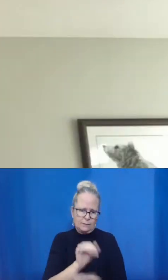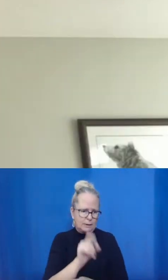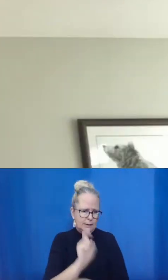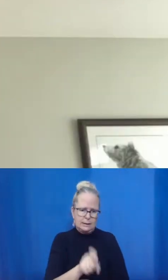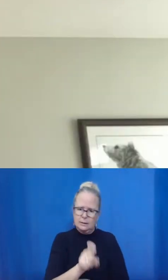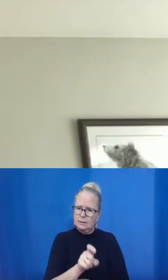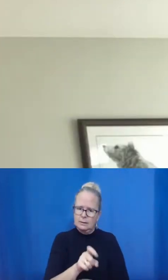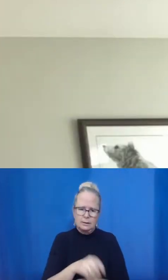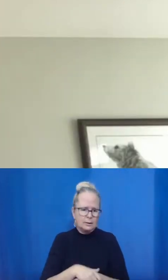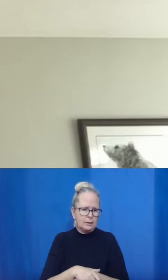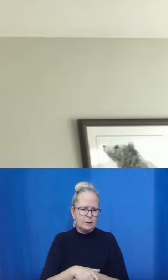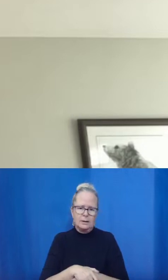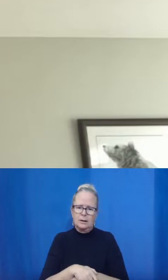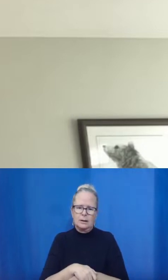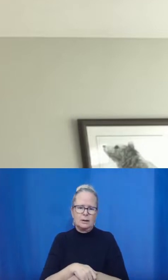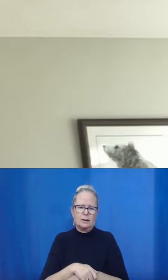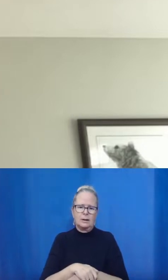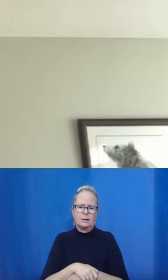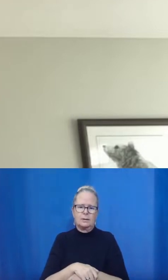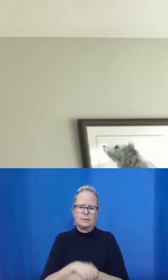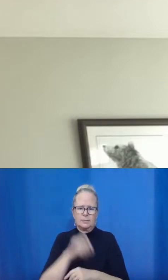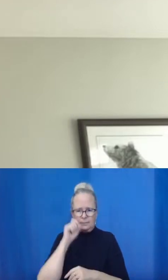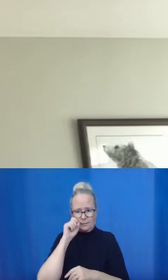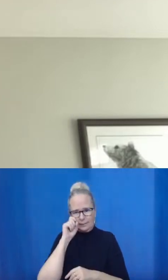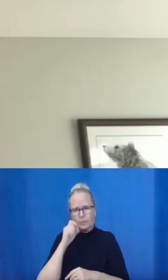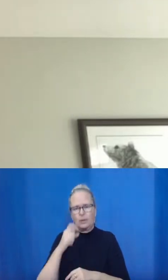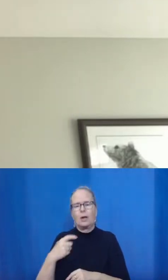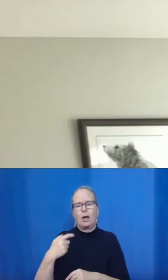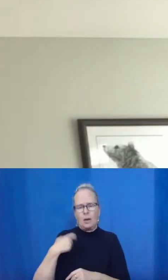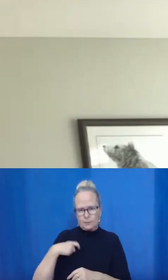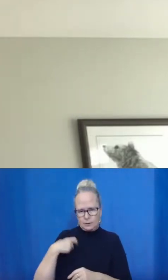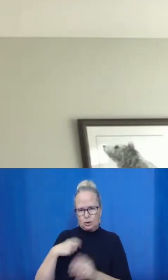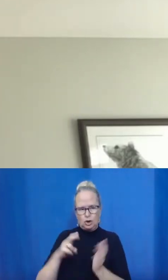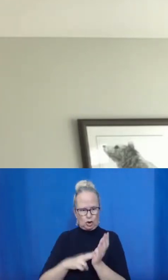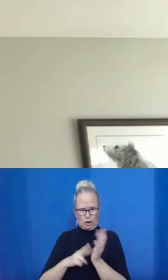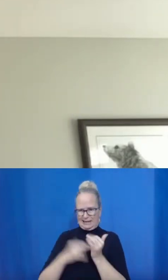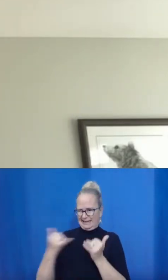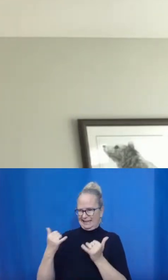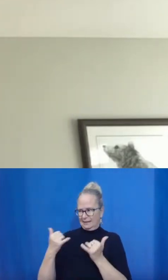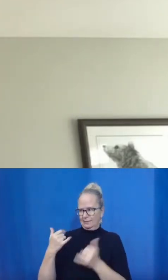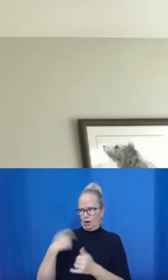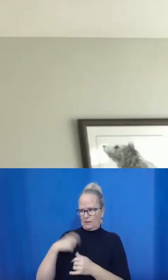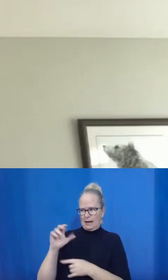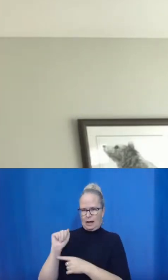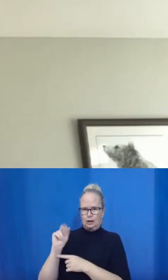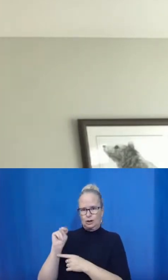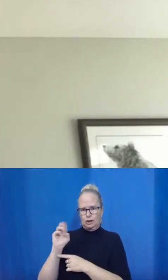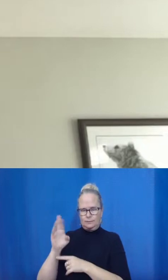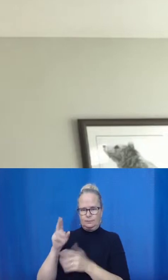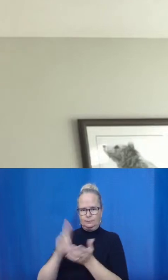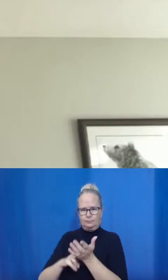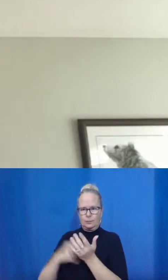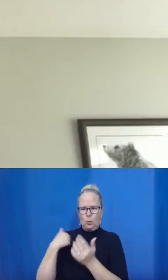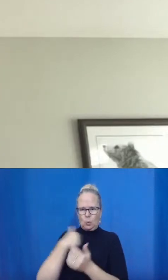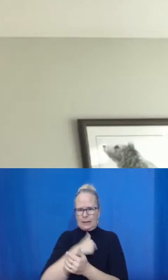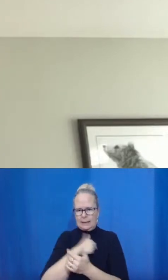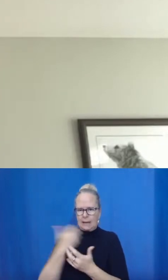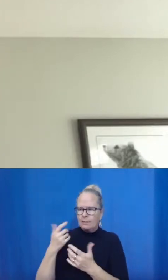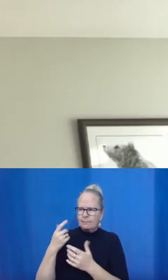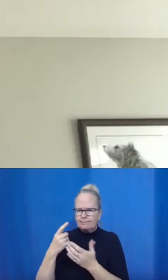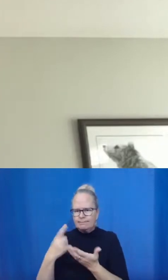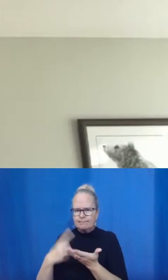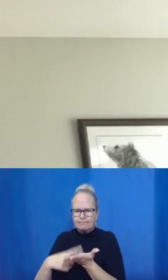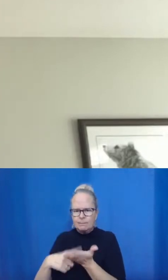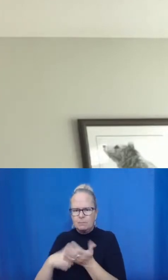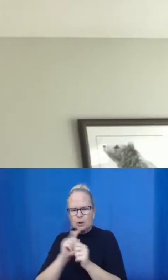needs are being met throughout this pandemic and beyond. So very exciting stuff happening there. And just to reassure people as much as possible that there are